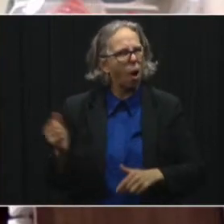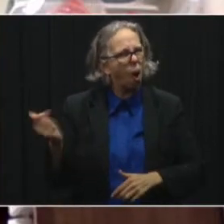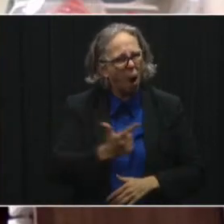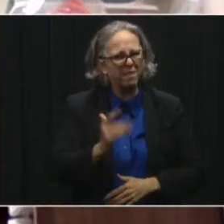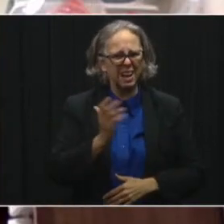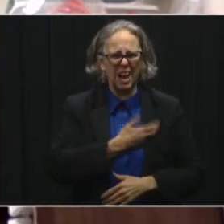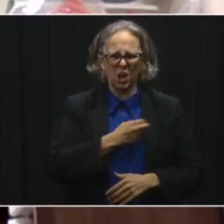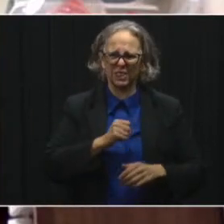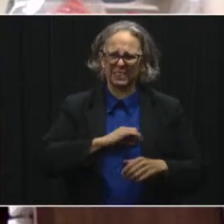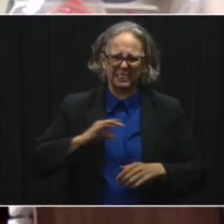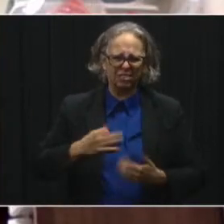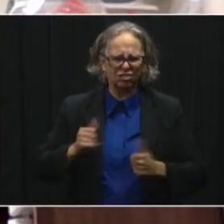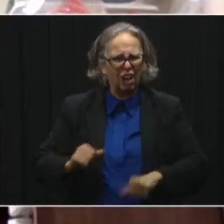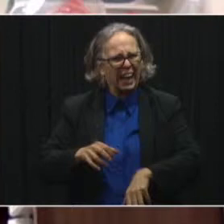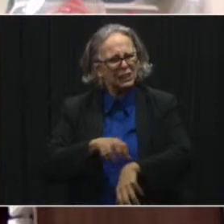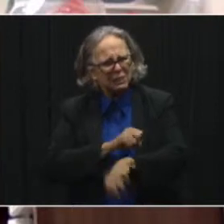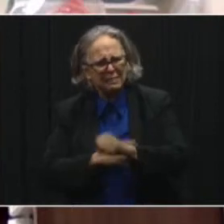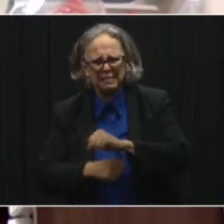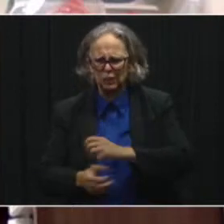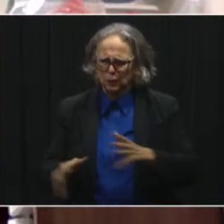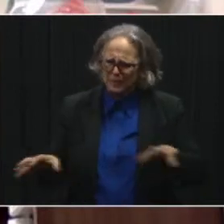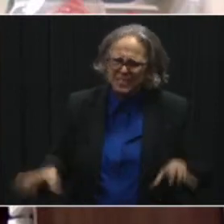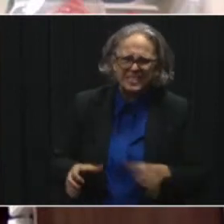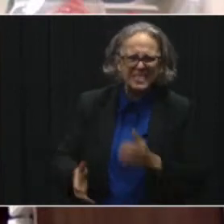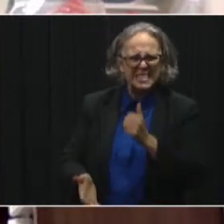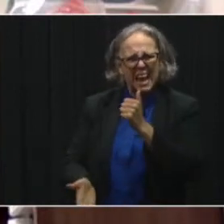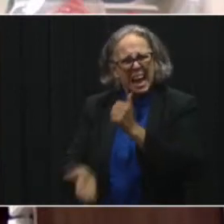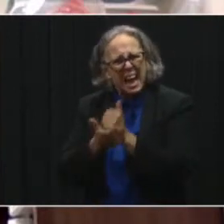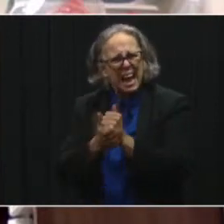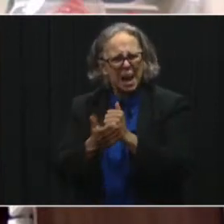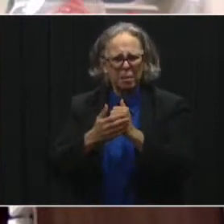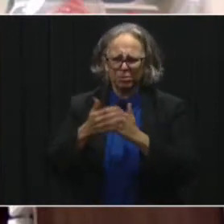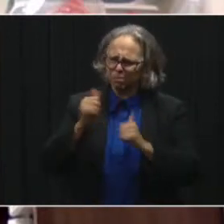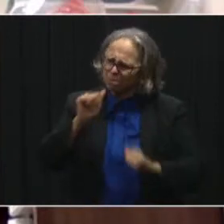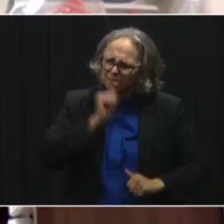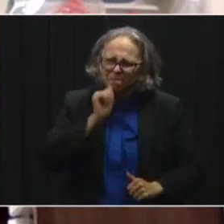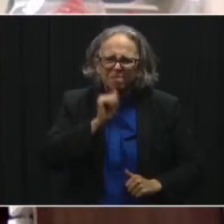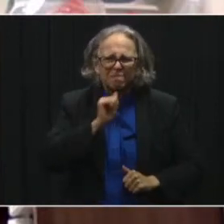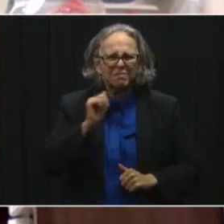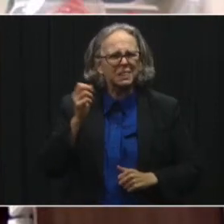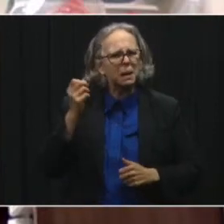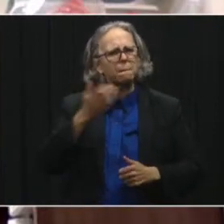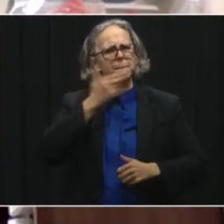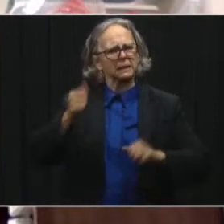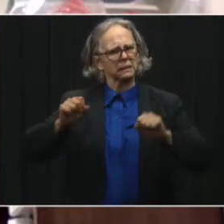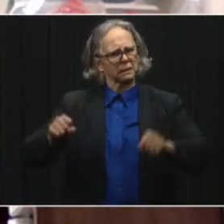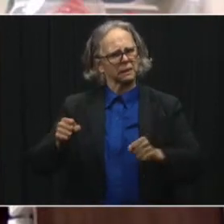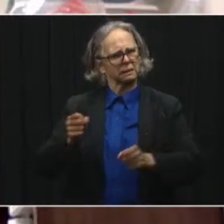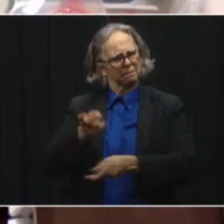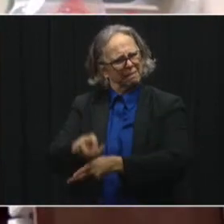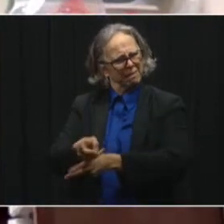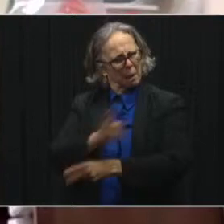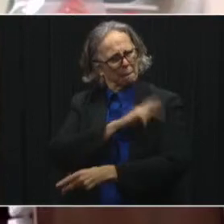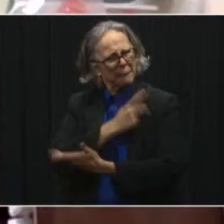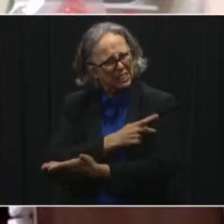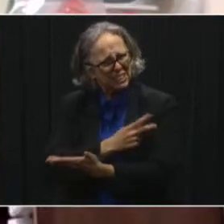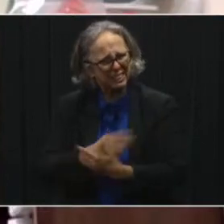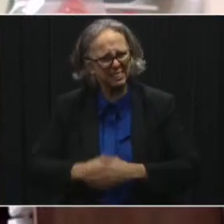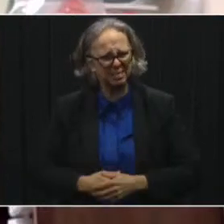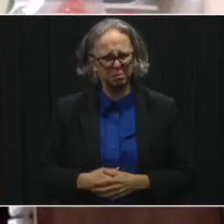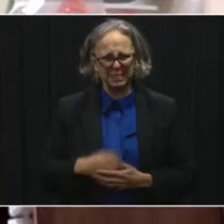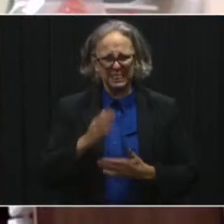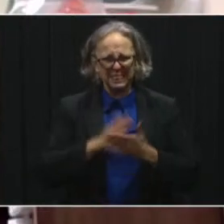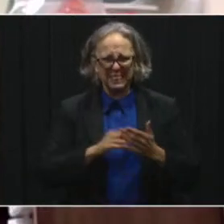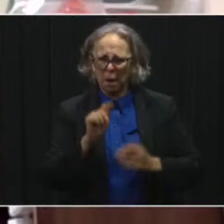together, doing the best that we can. And then also, like Dr. Rivera had pointed out, some of these patients are, they're